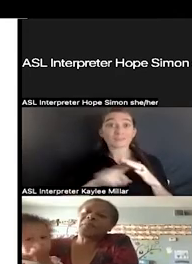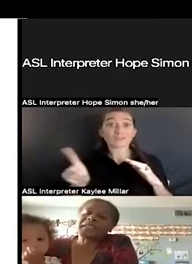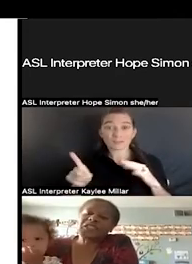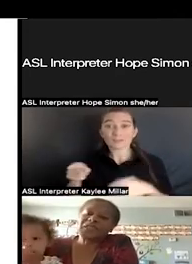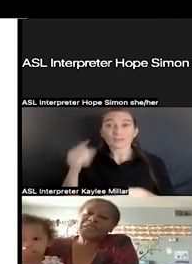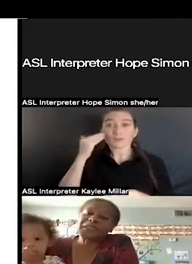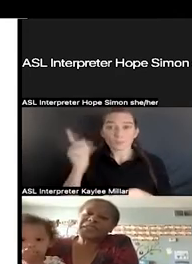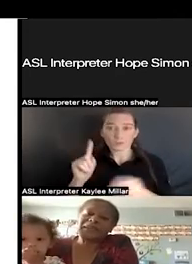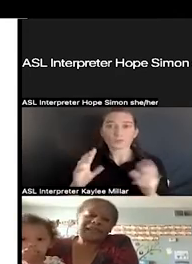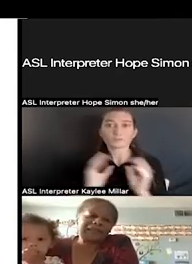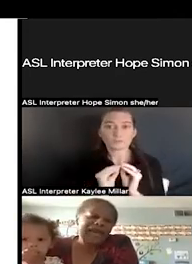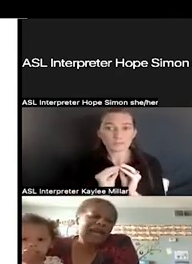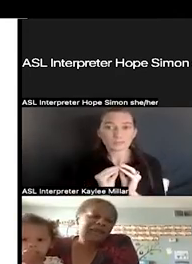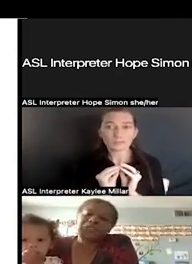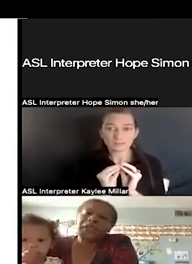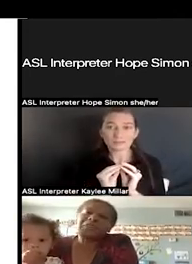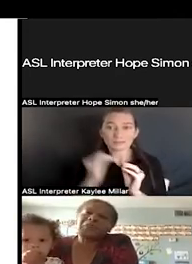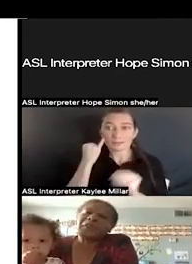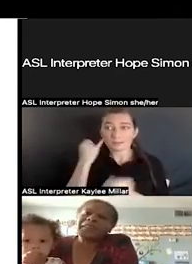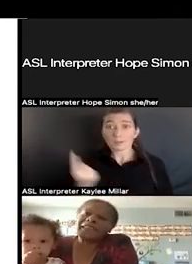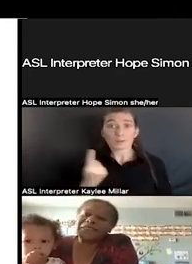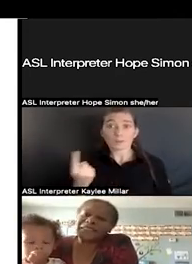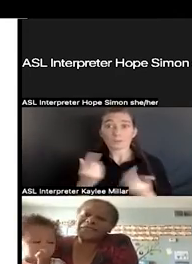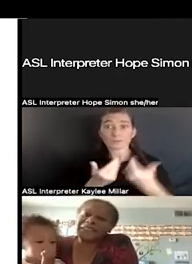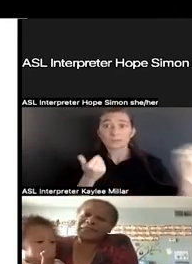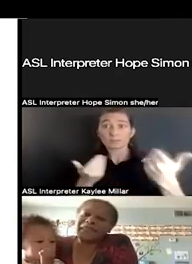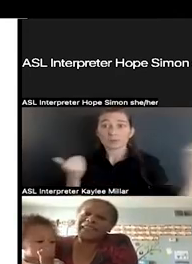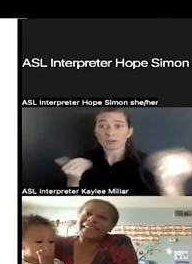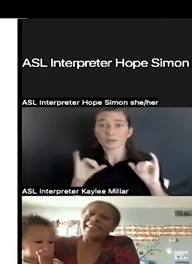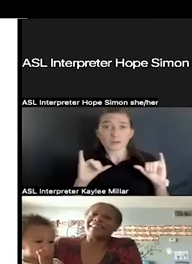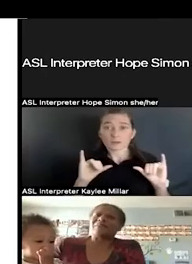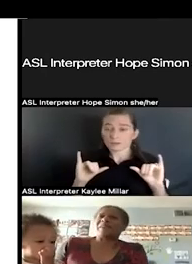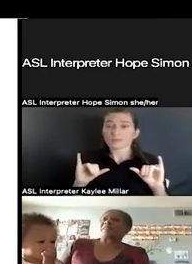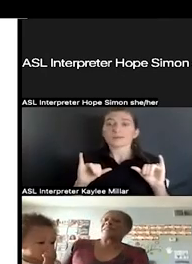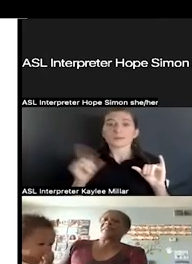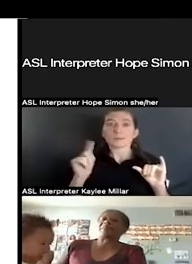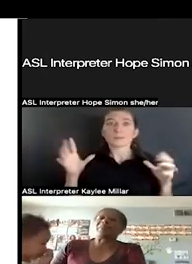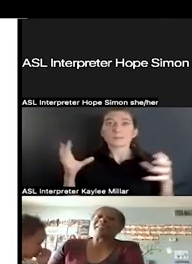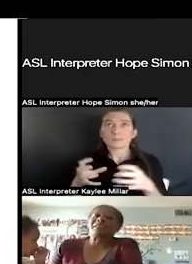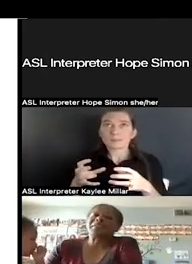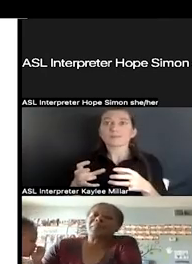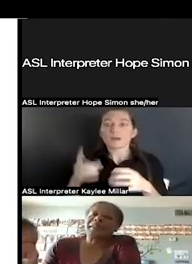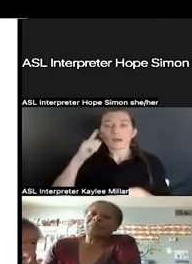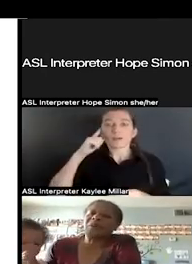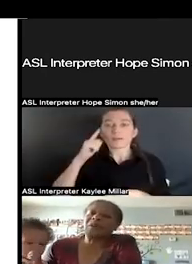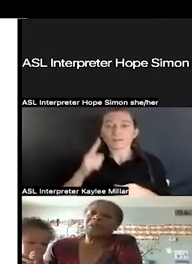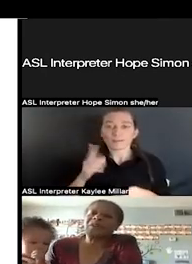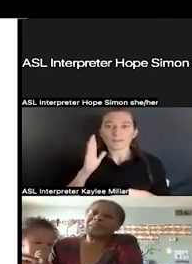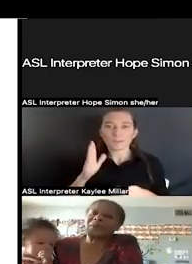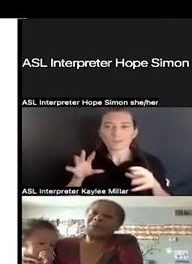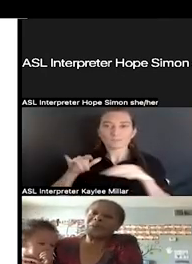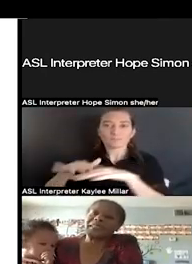dislocated from each other. So I am just waiting for all the other stuff to come in, and we are going to start putting stuff up on the